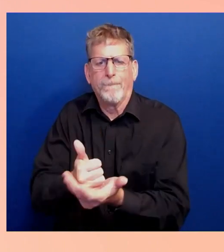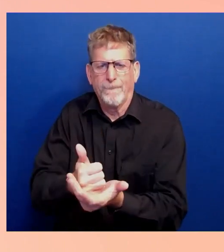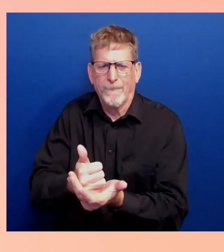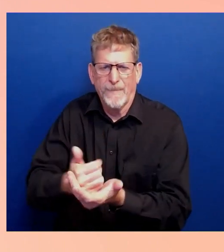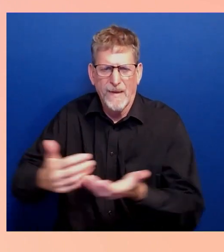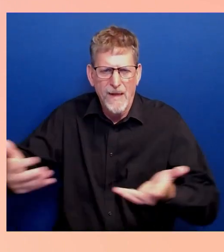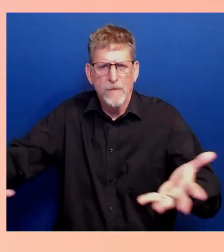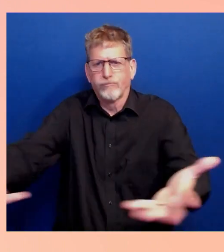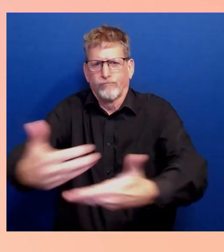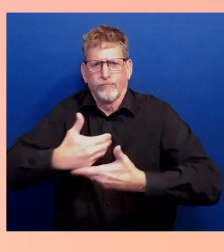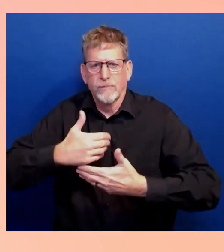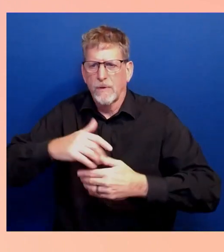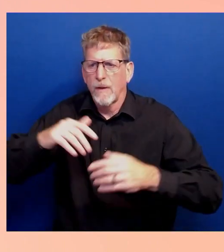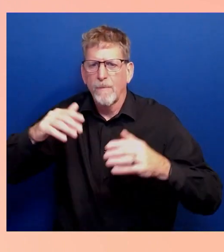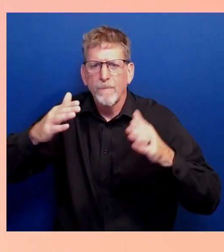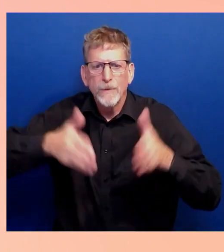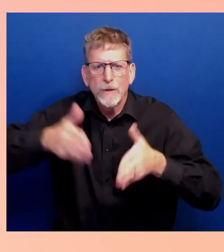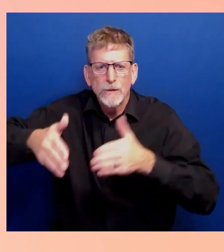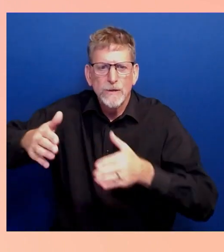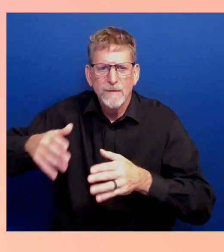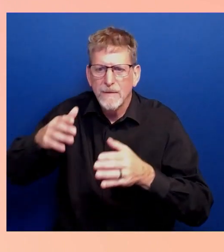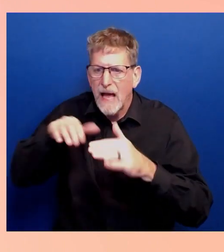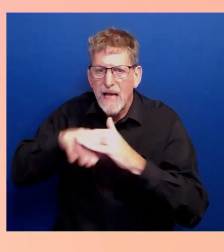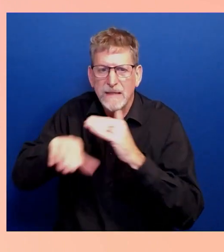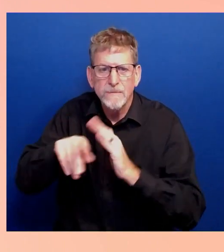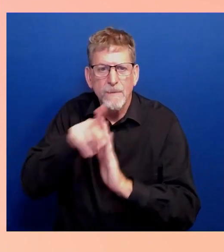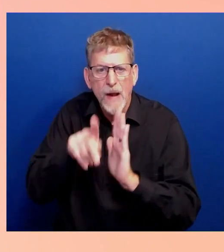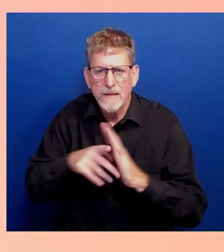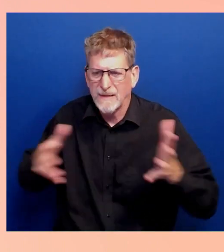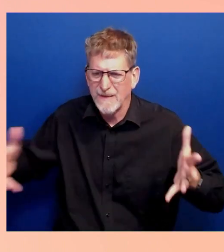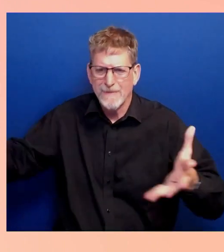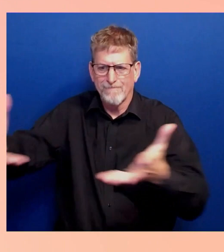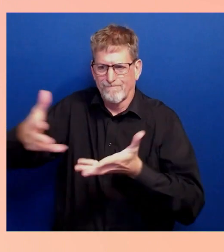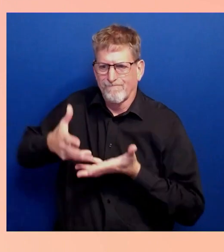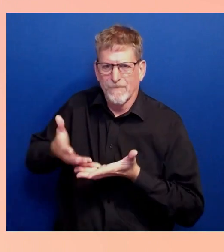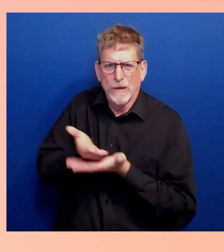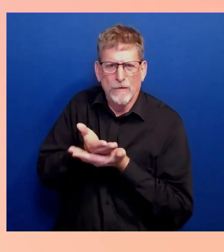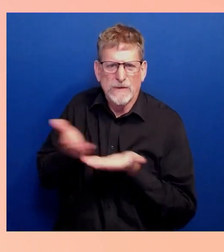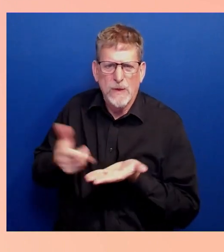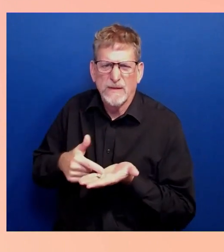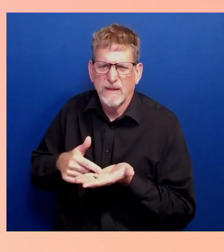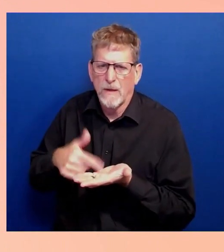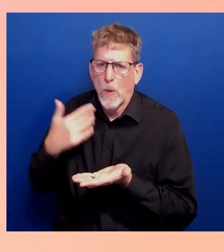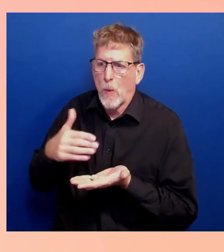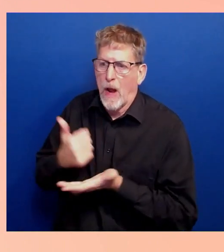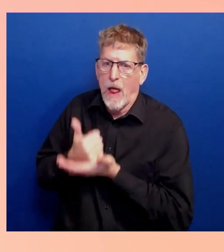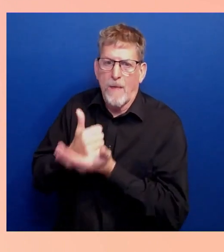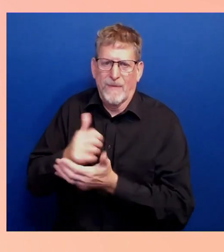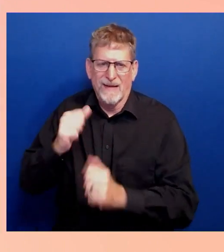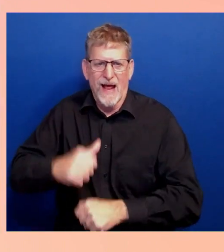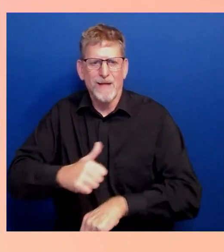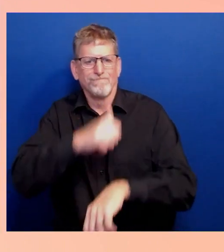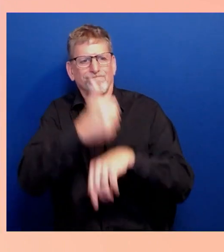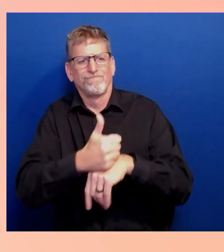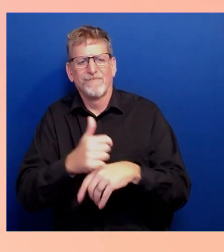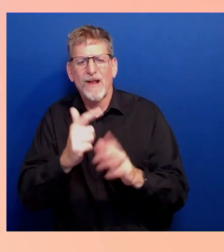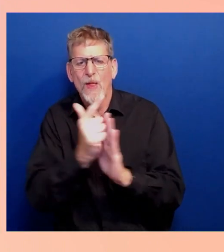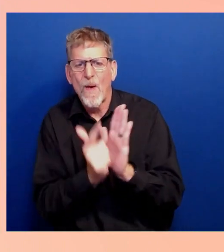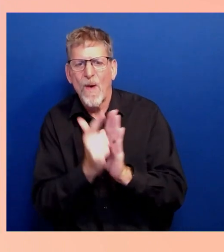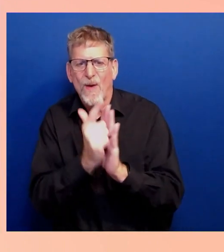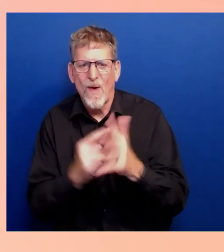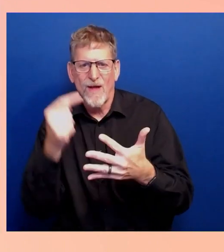That's hope is very helpful to implement all these laws that we've recently have adopted.